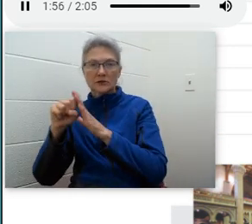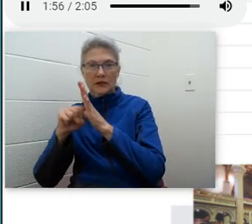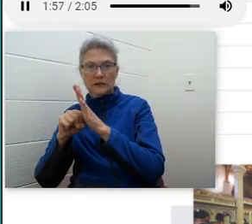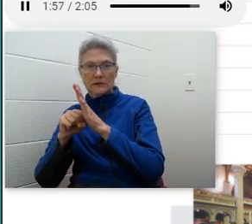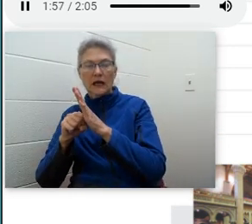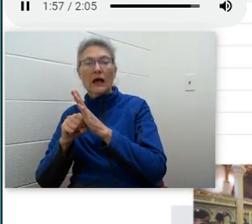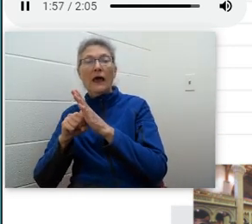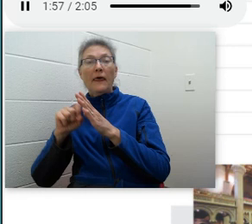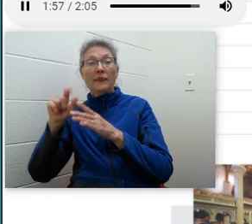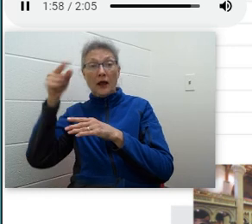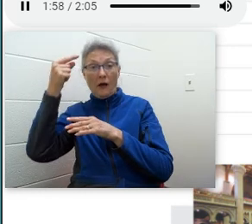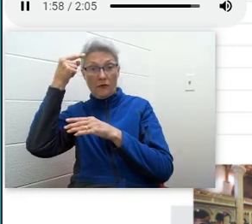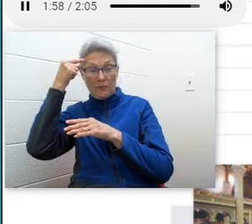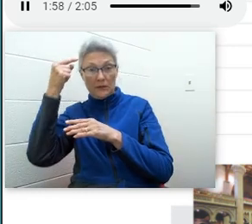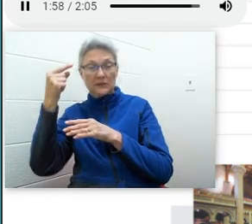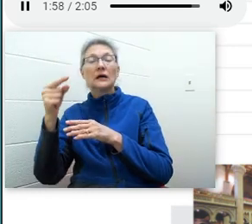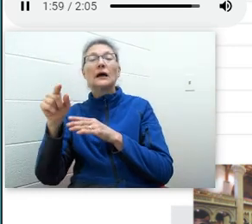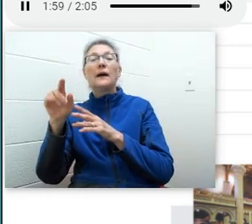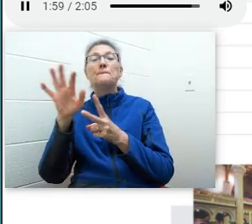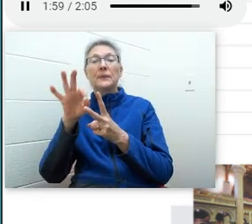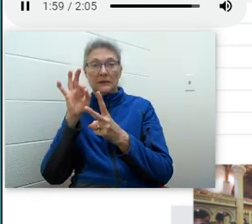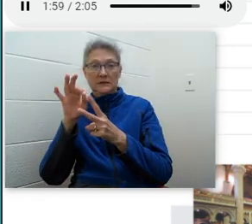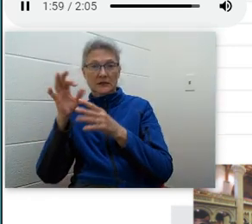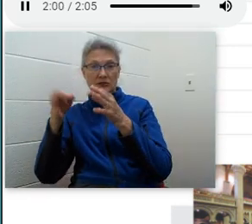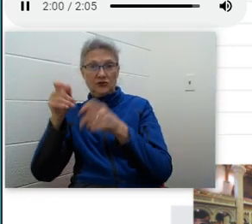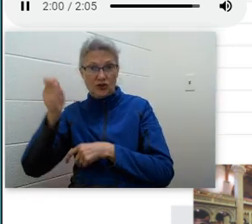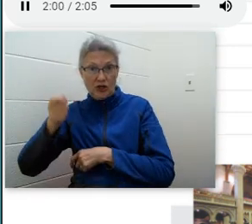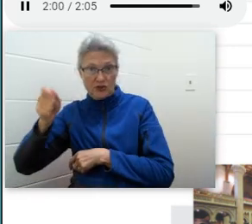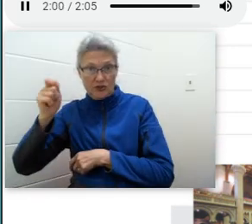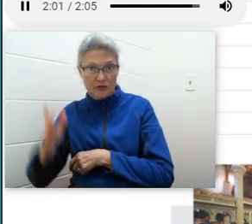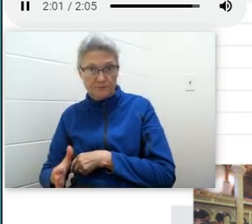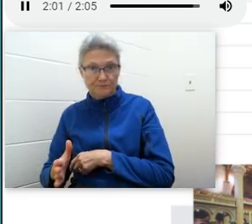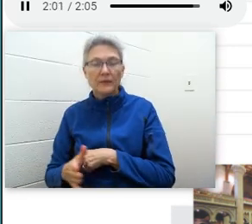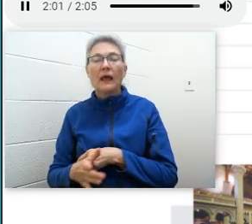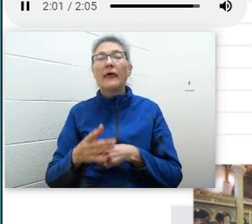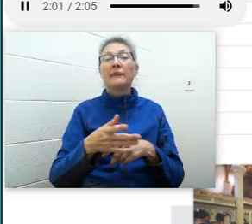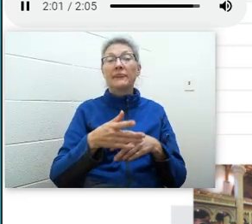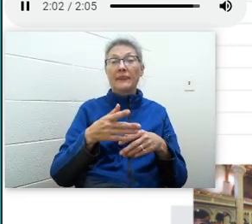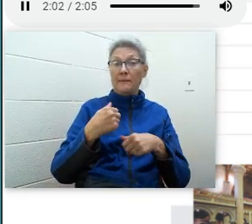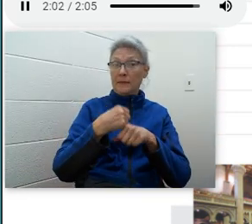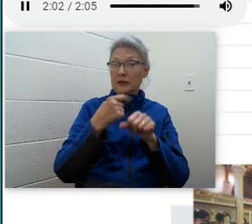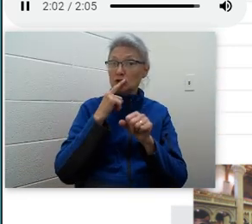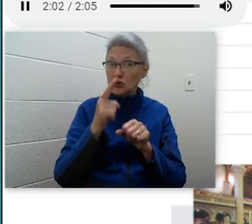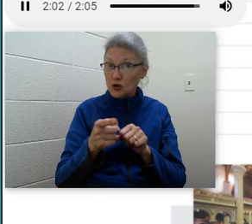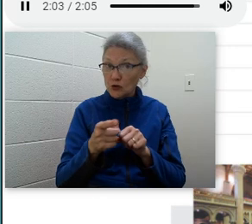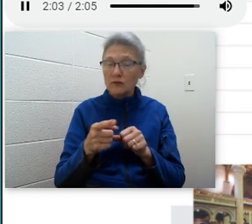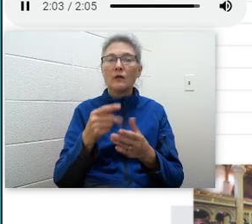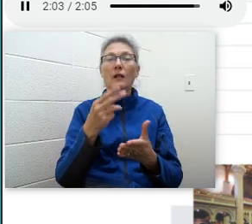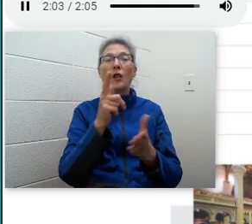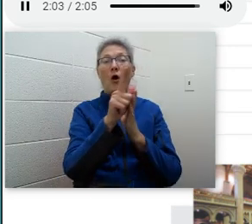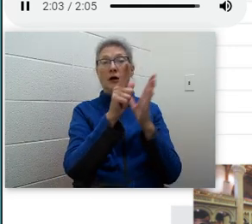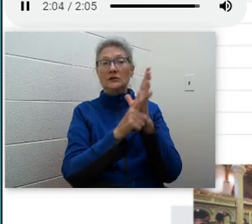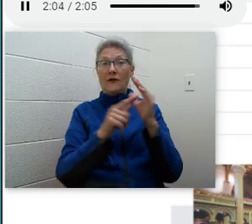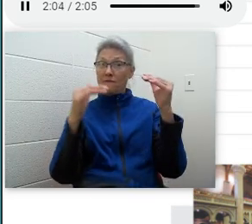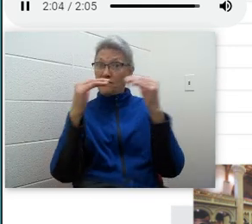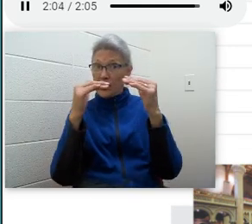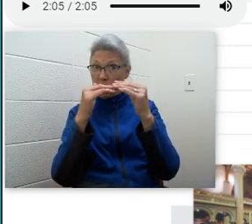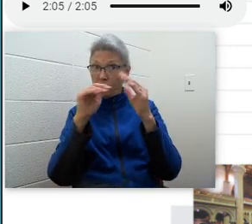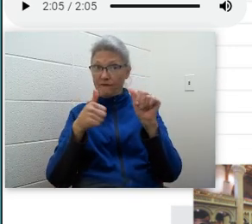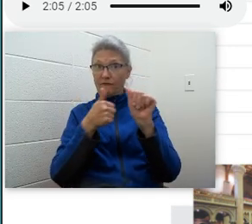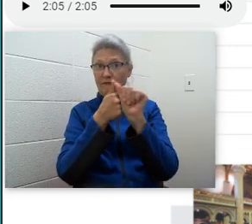local laws and case decisions made in lower courts are fair and follow the state constitution.